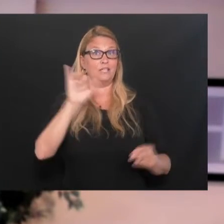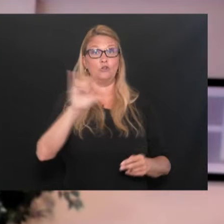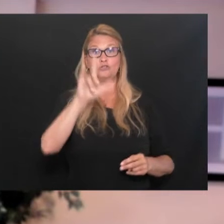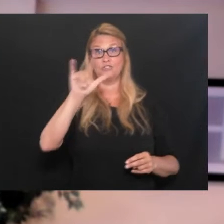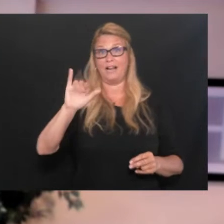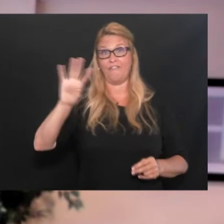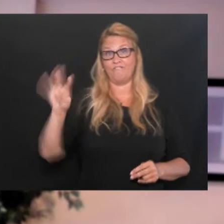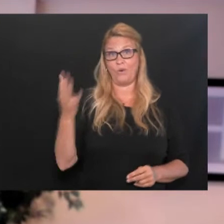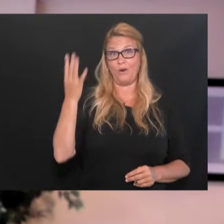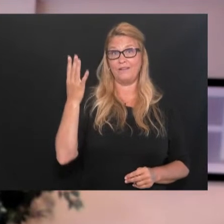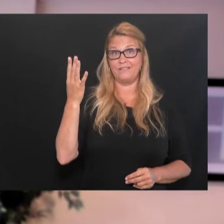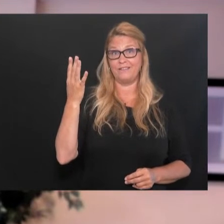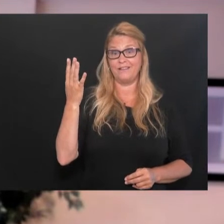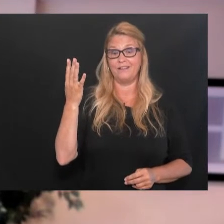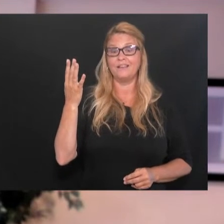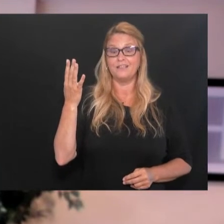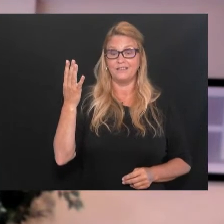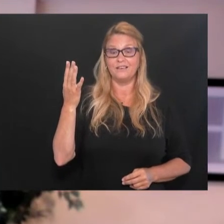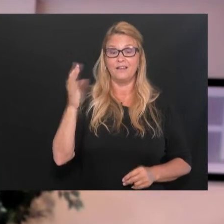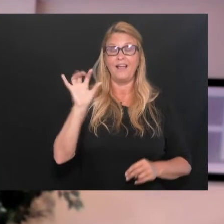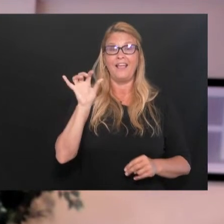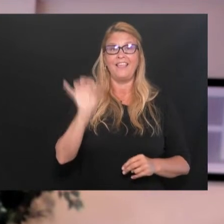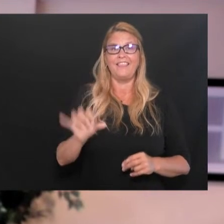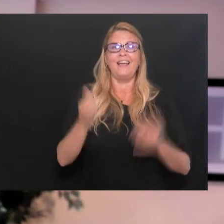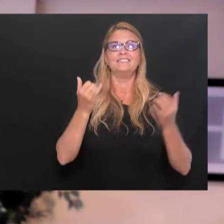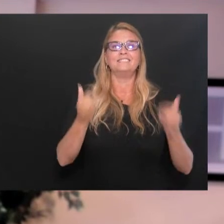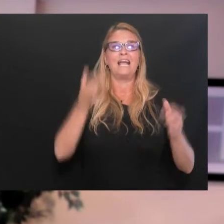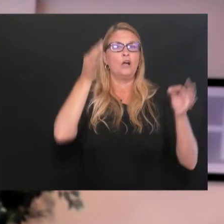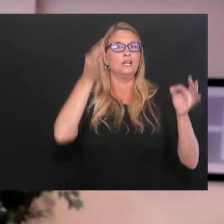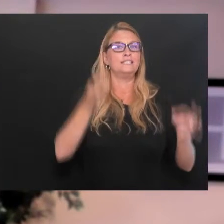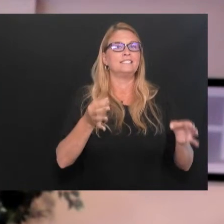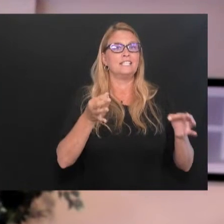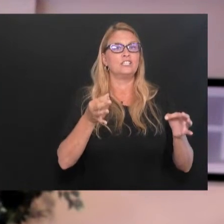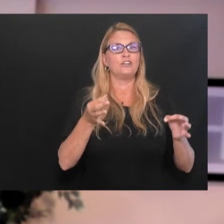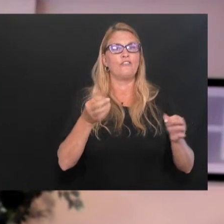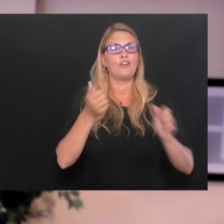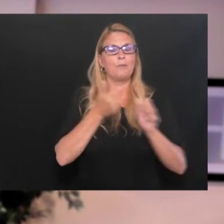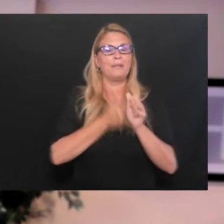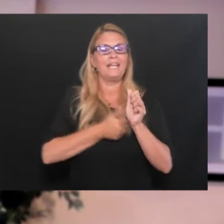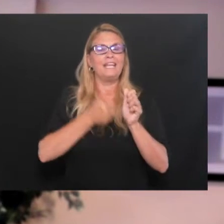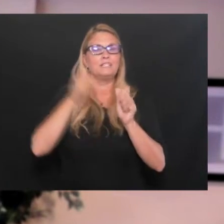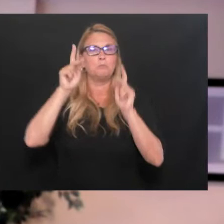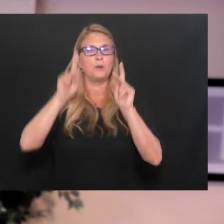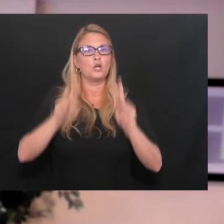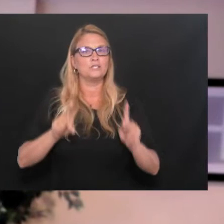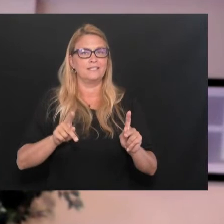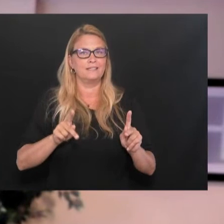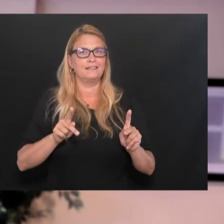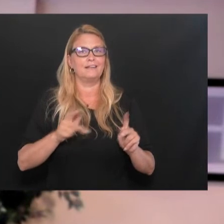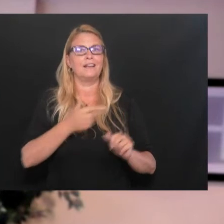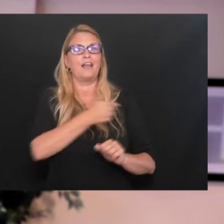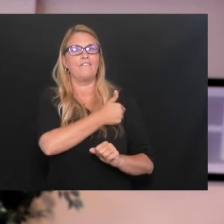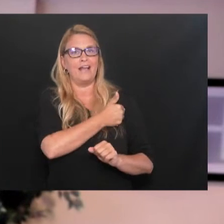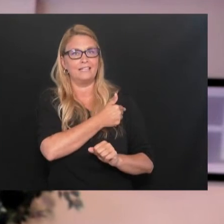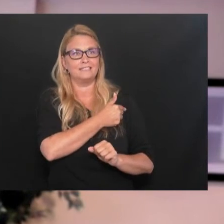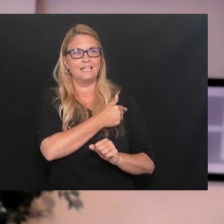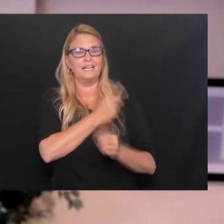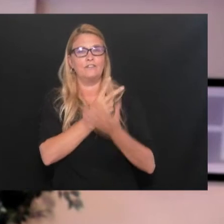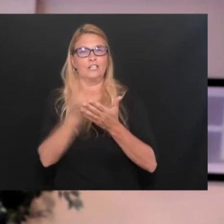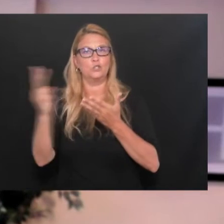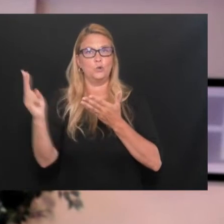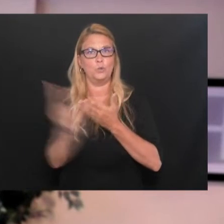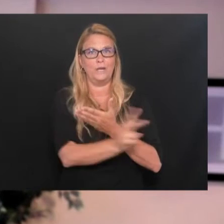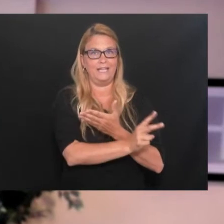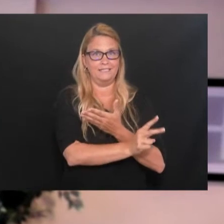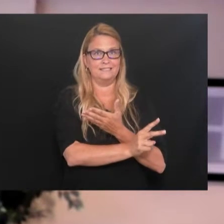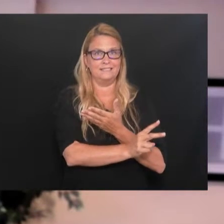this now becomes really a decision and a choice by each person. But being vaccinated and being 2 weeks after your final